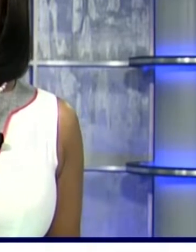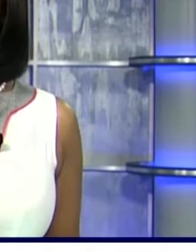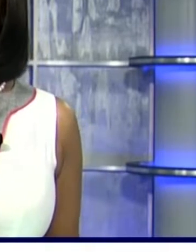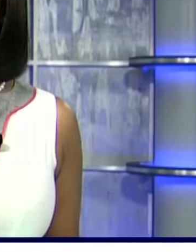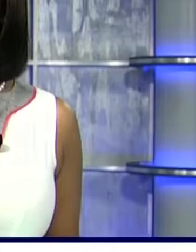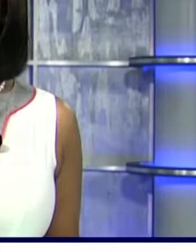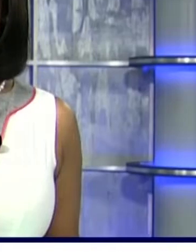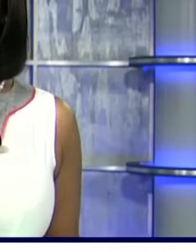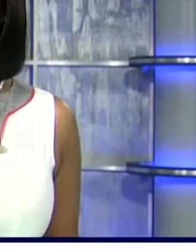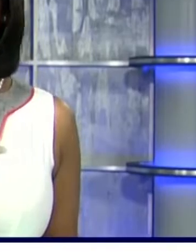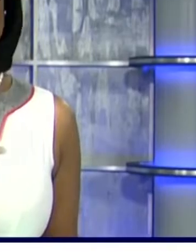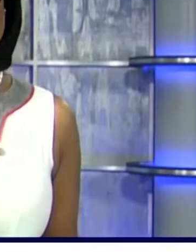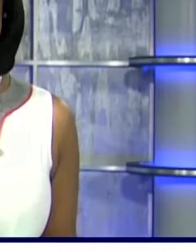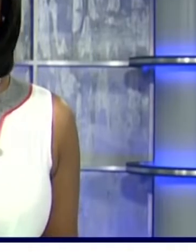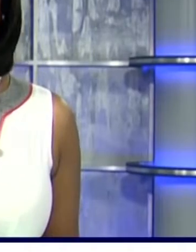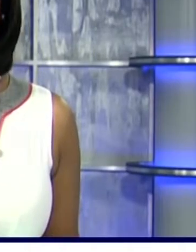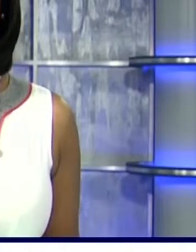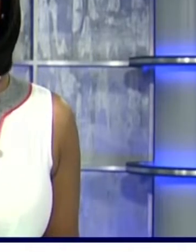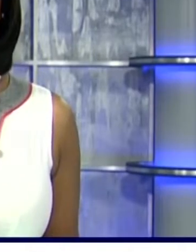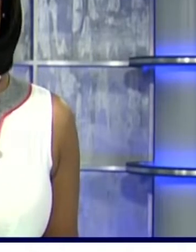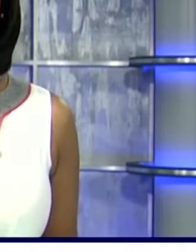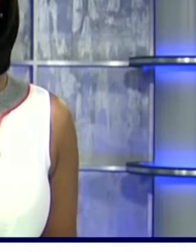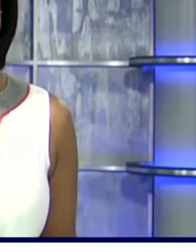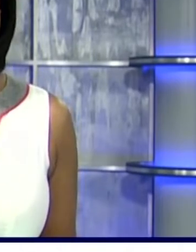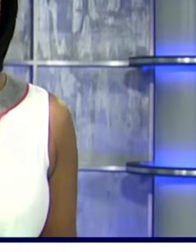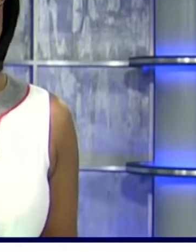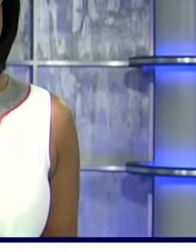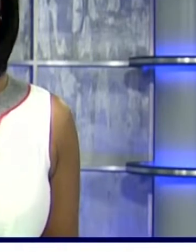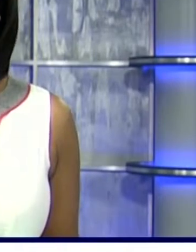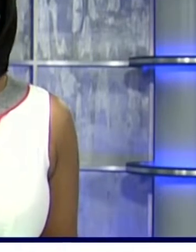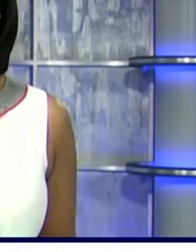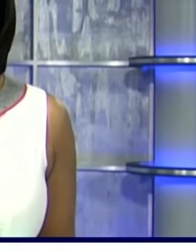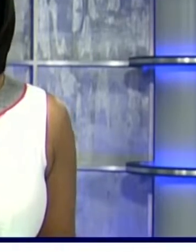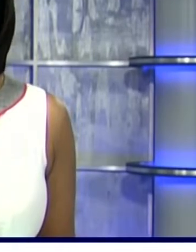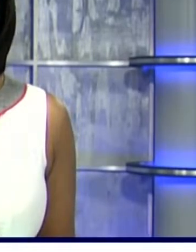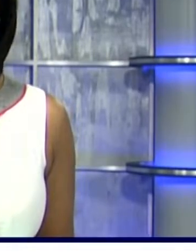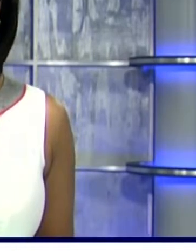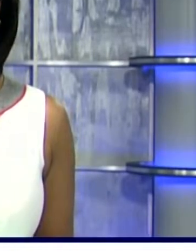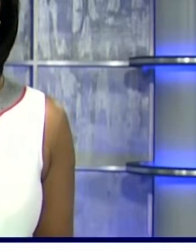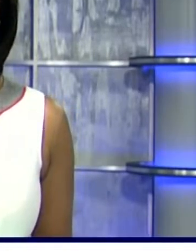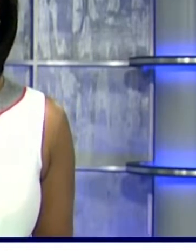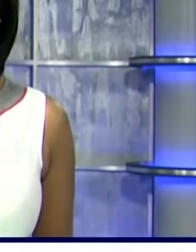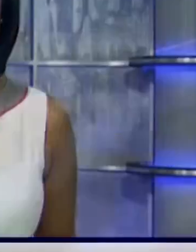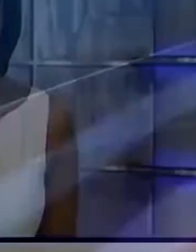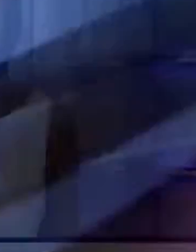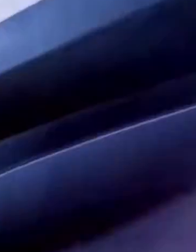Barbados wins the bid to host the 2020 Pan Am Beach Wrestling Championship.